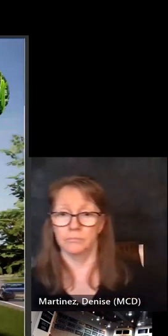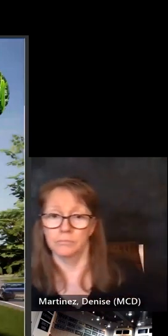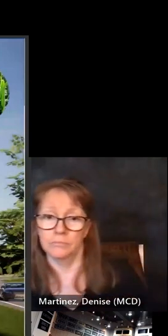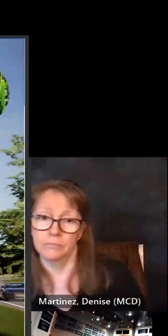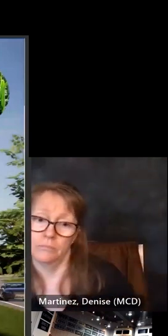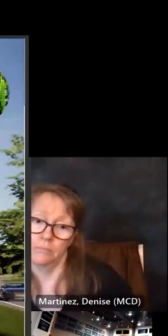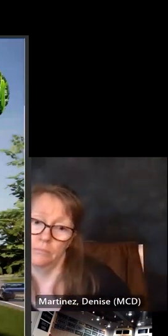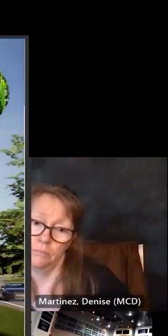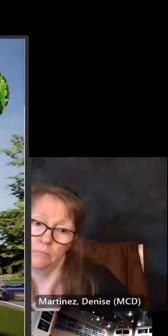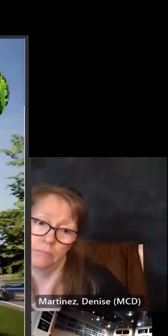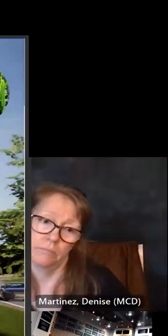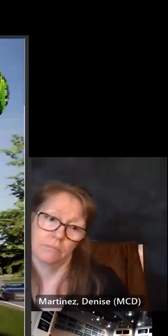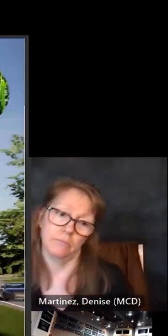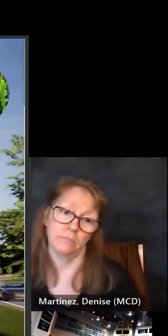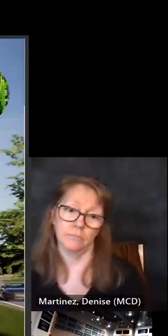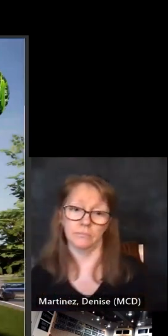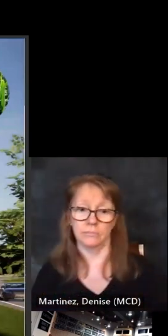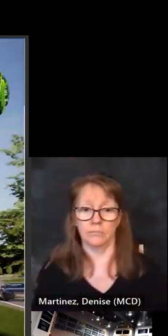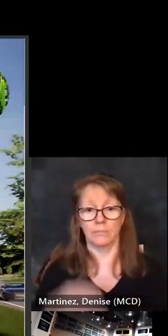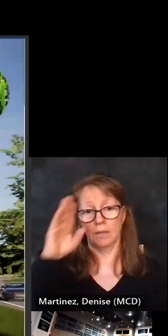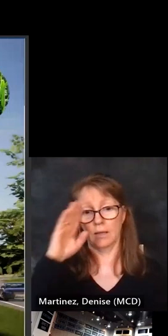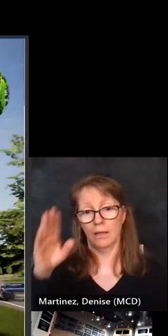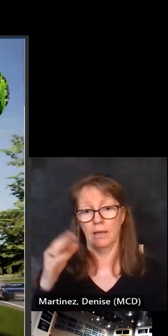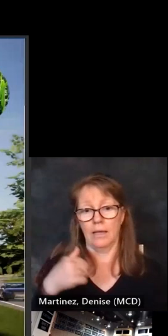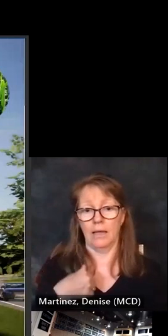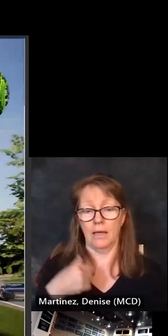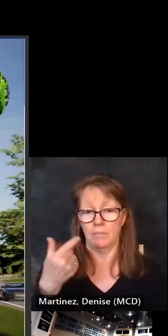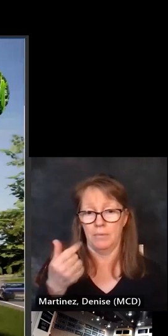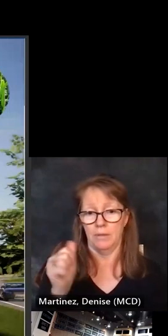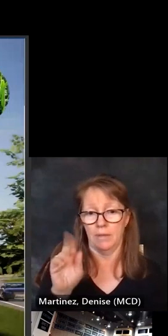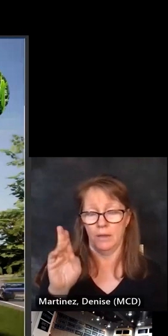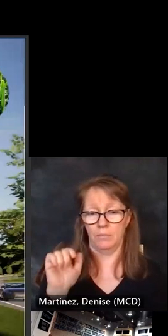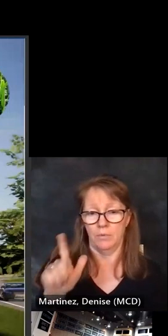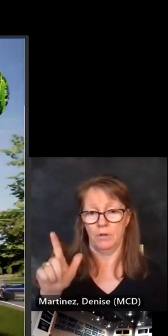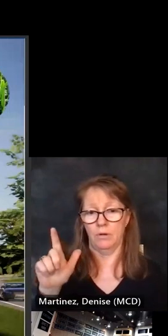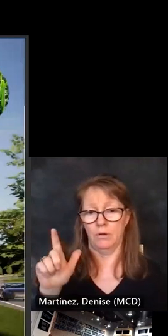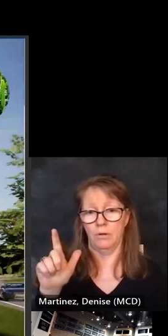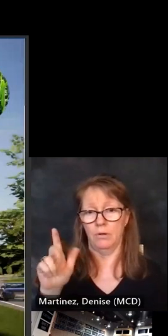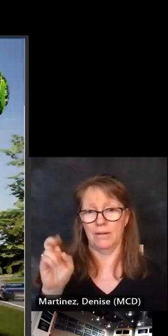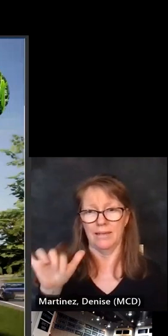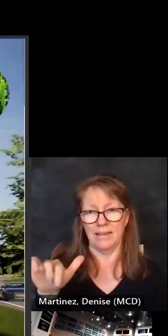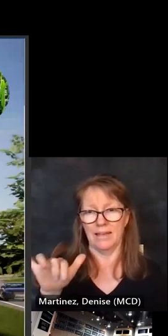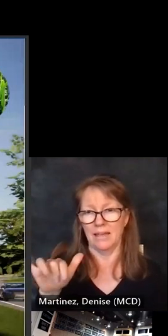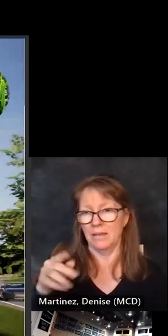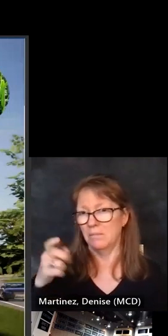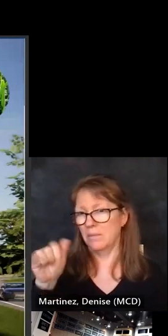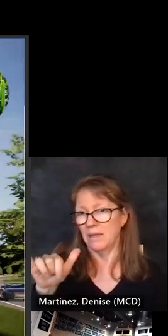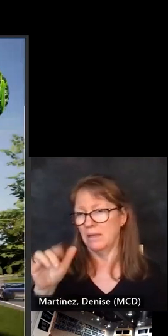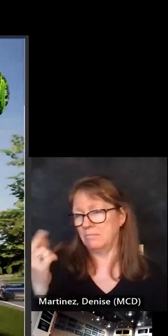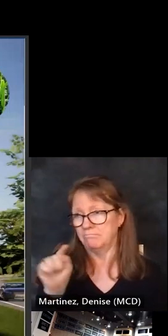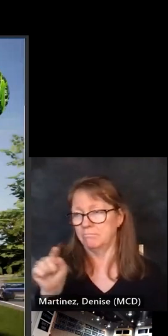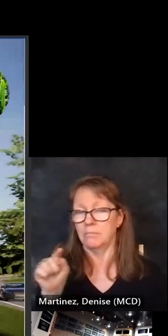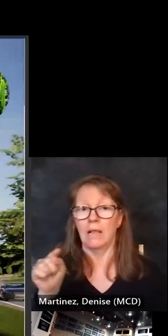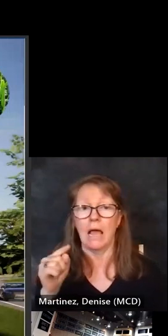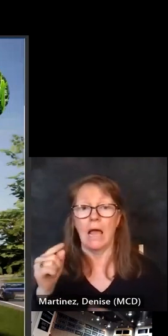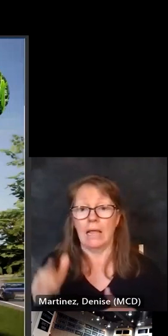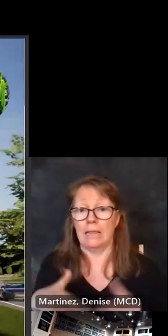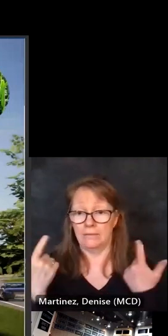Hi, my name is Gabrielle Pei, and I've lived in JP for 35 plus years.